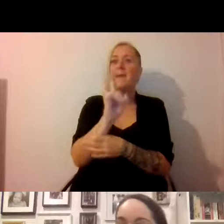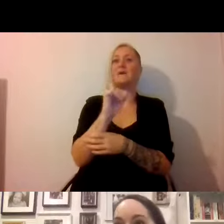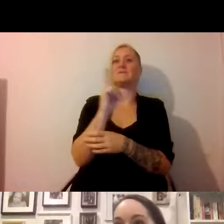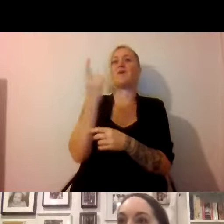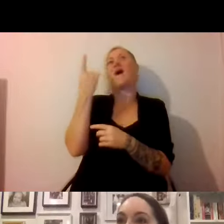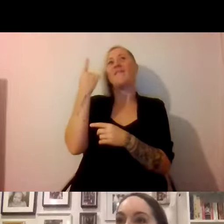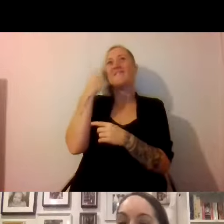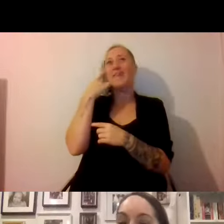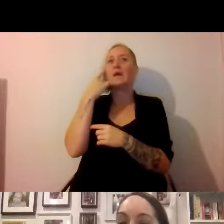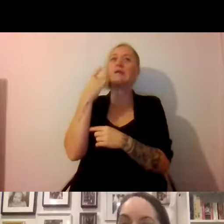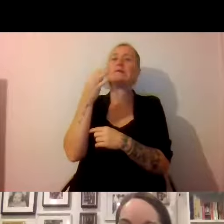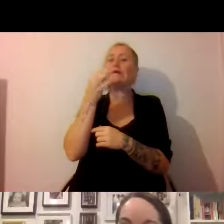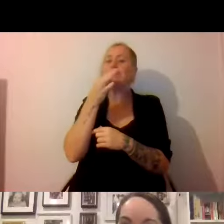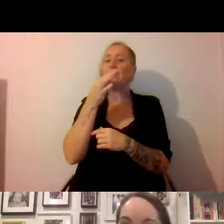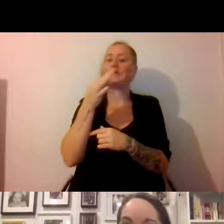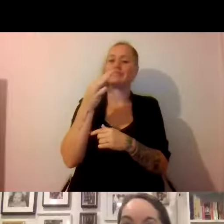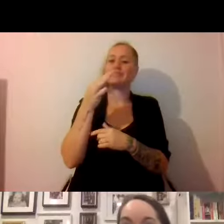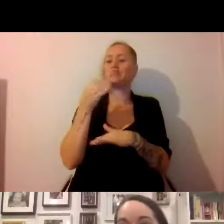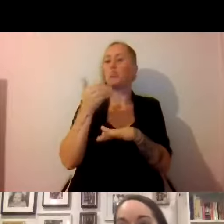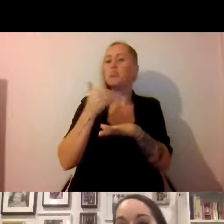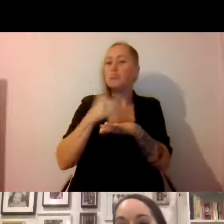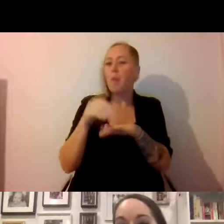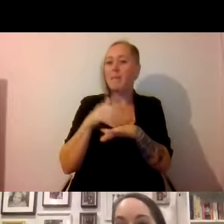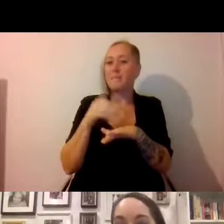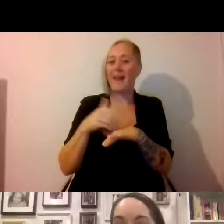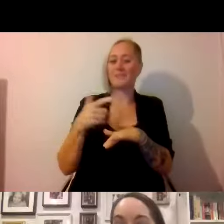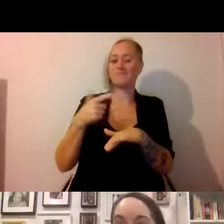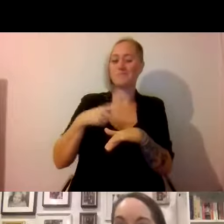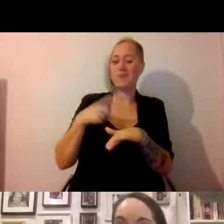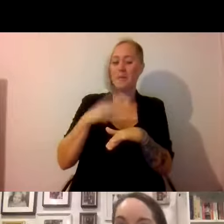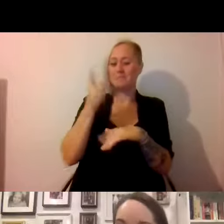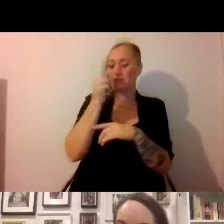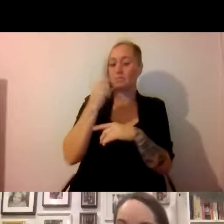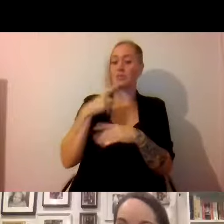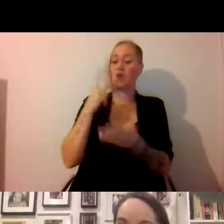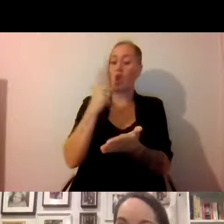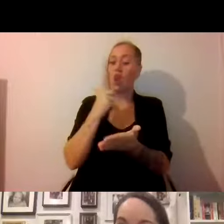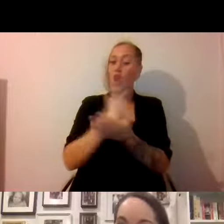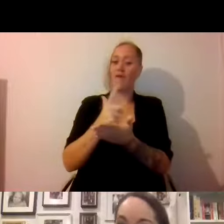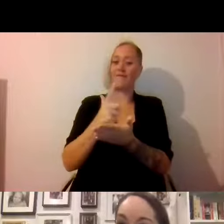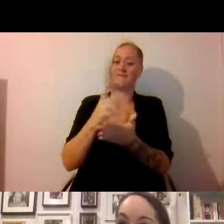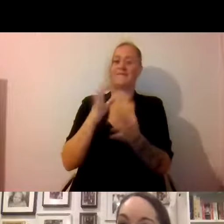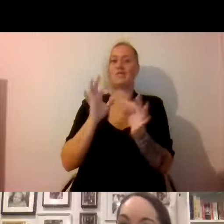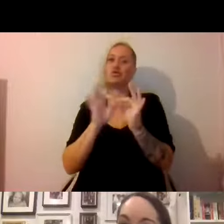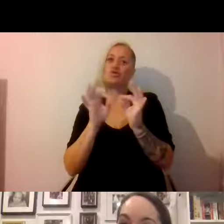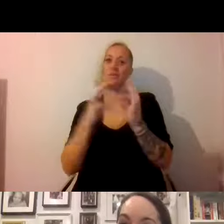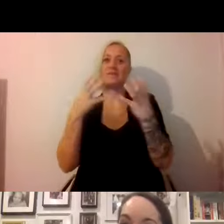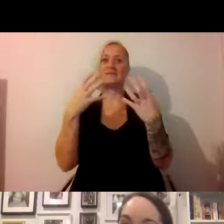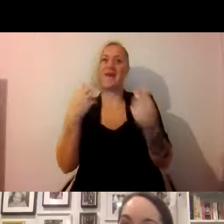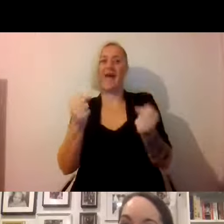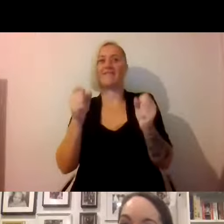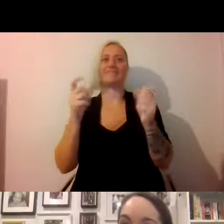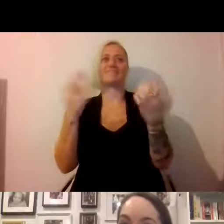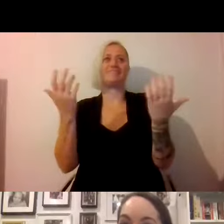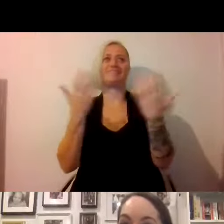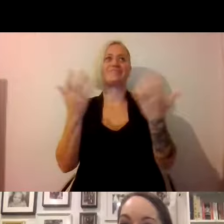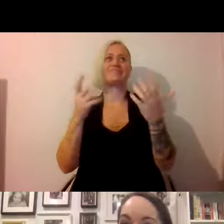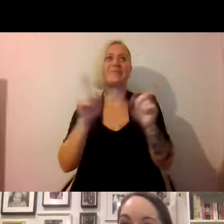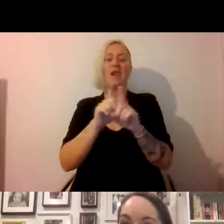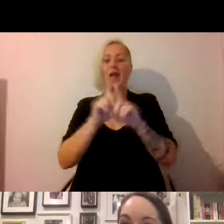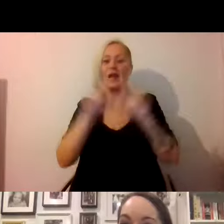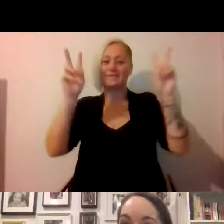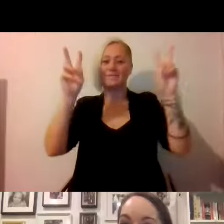little bit problematic potentially, especially given the fact that a lot of interpreters have gained a sort of cult-like status, or a cult-like following, I suppose,